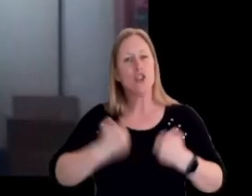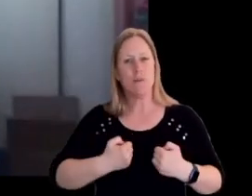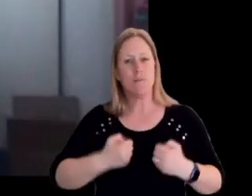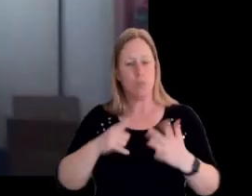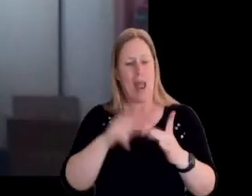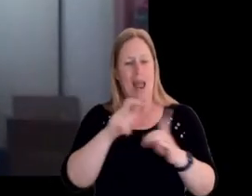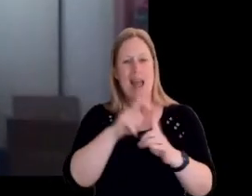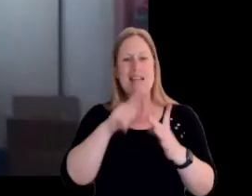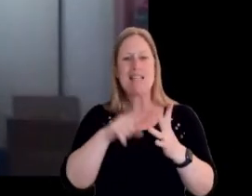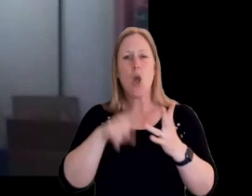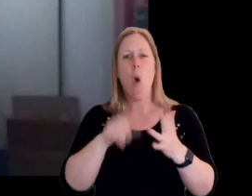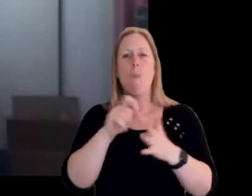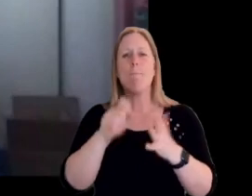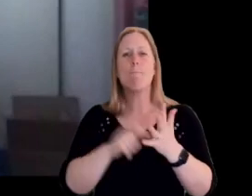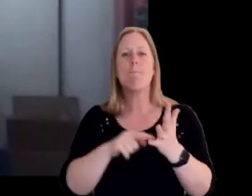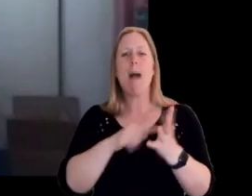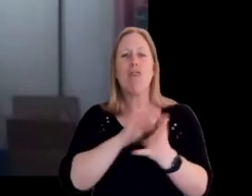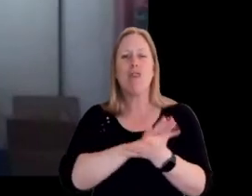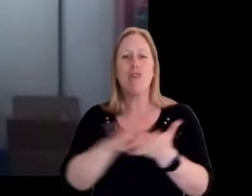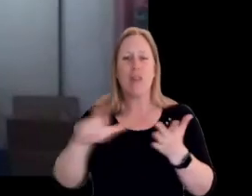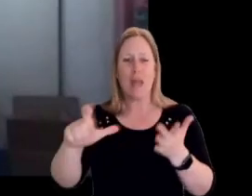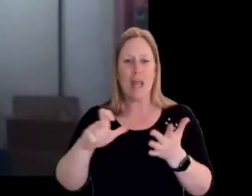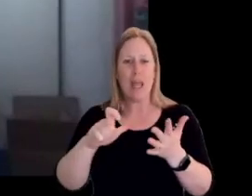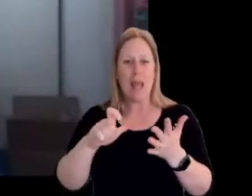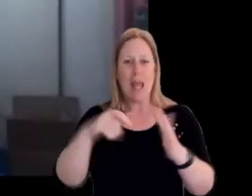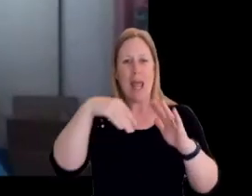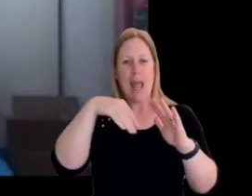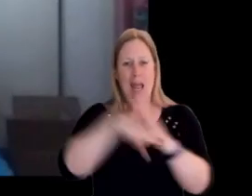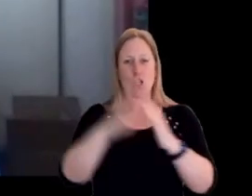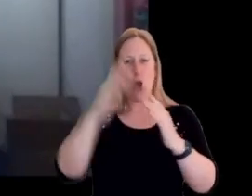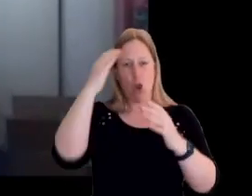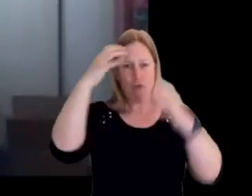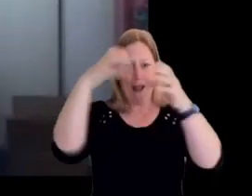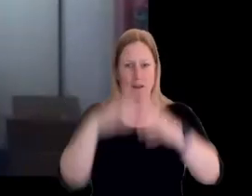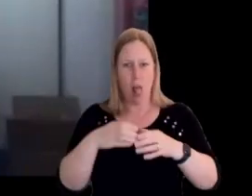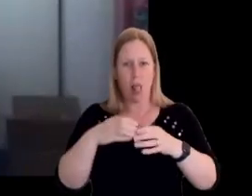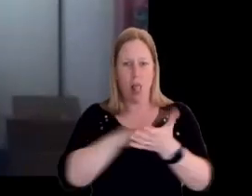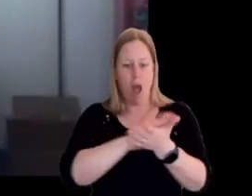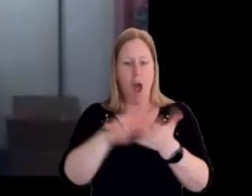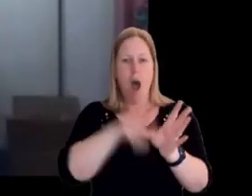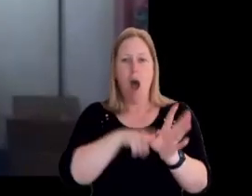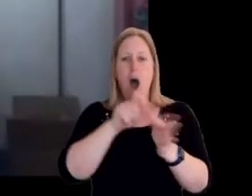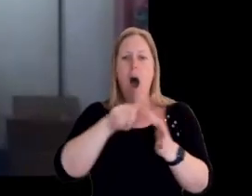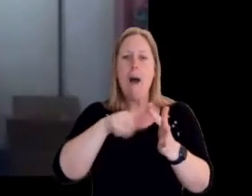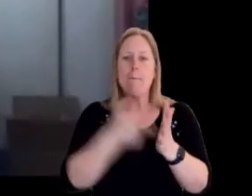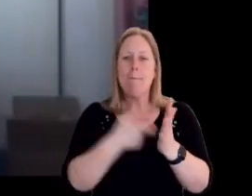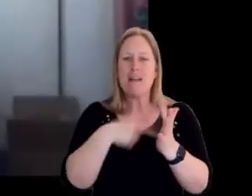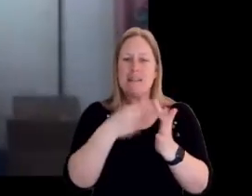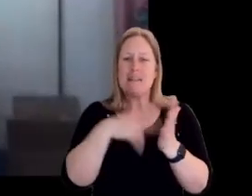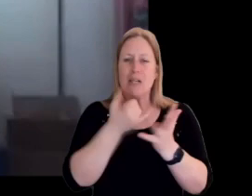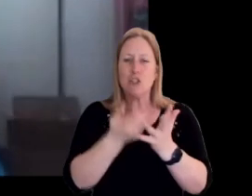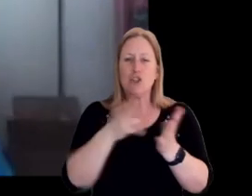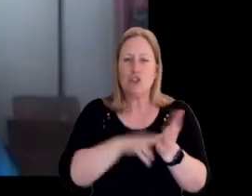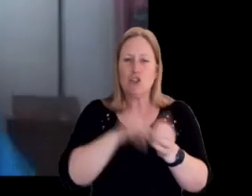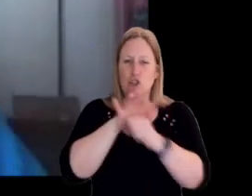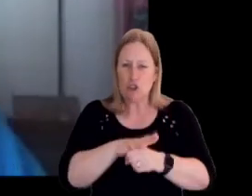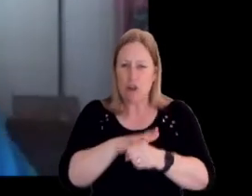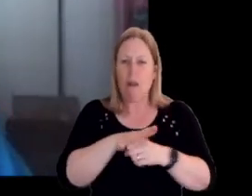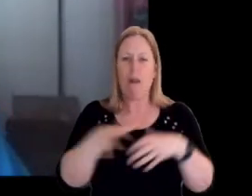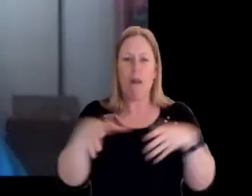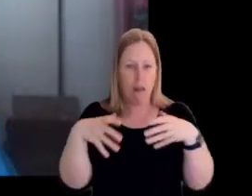2018 called idiopathic intracranial hypertension. My dyslexia, very proud I got that one